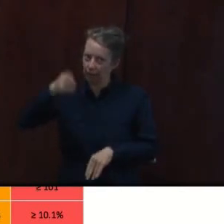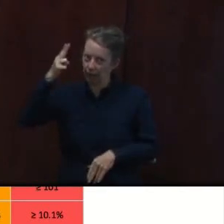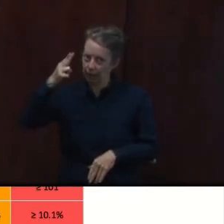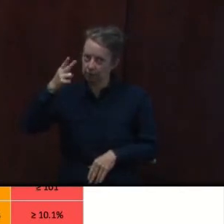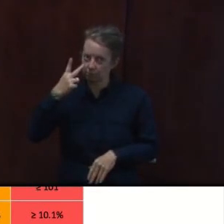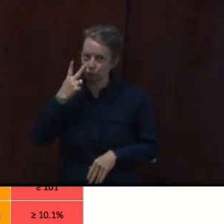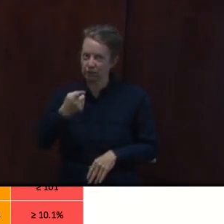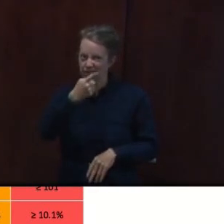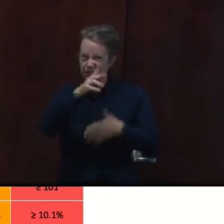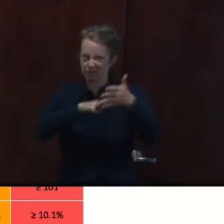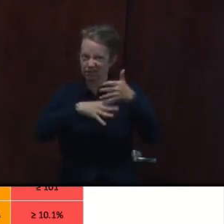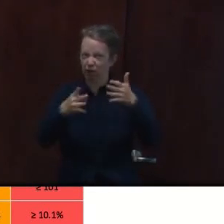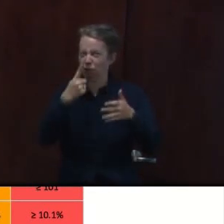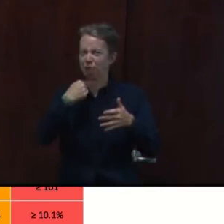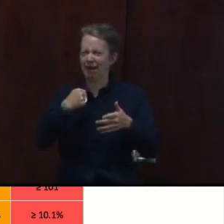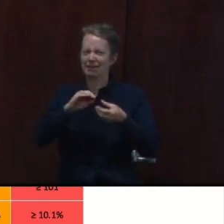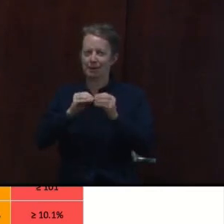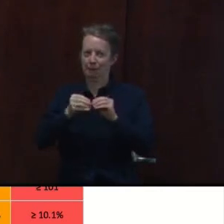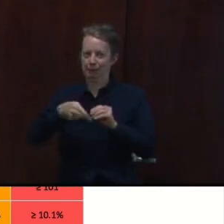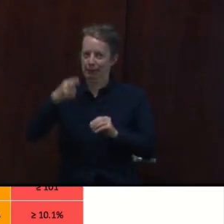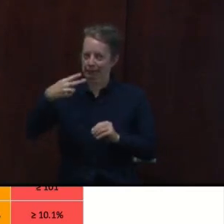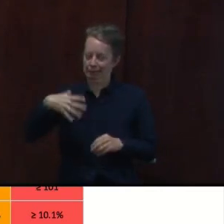that in the red.